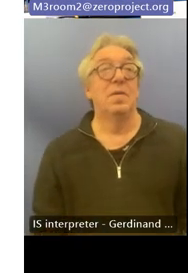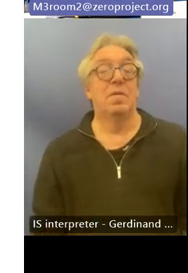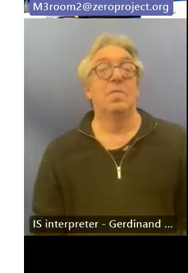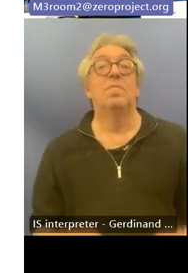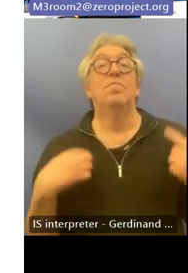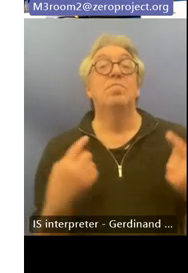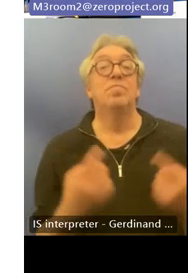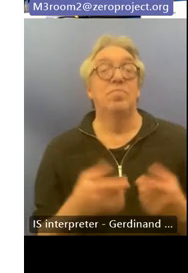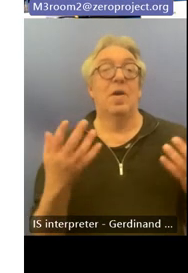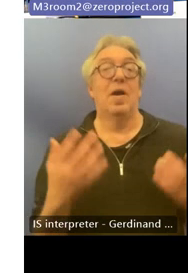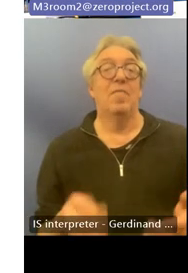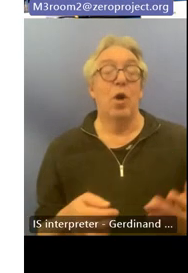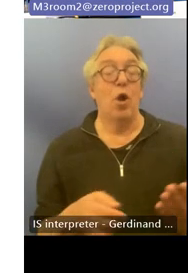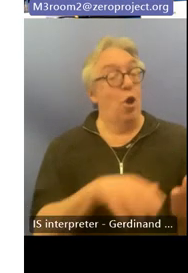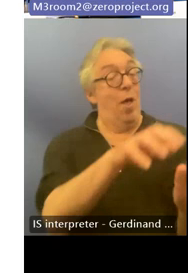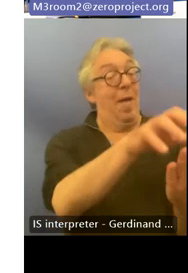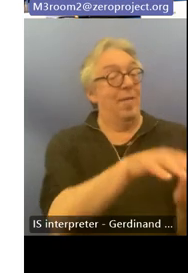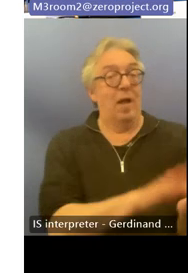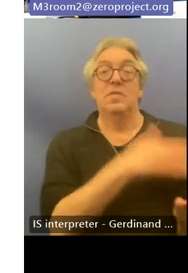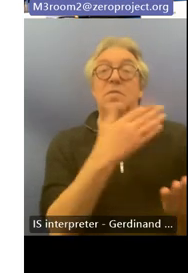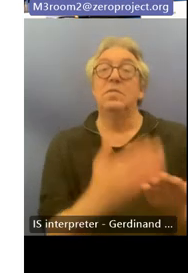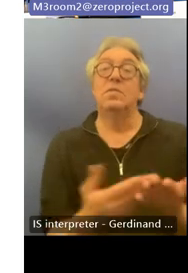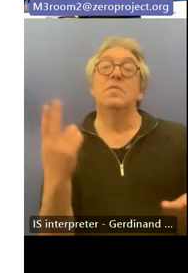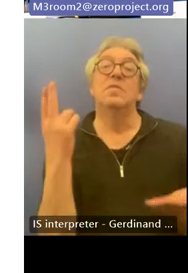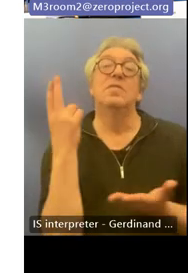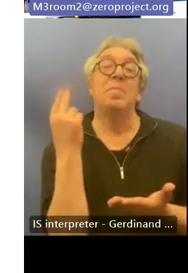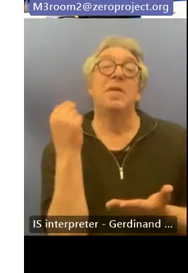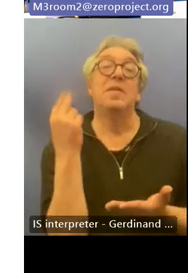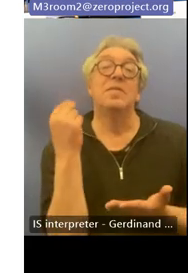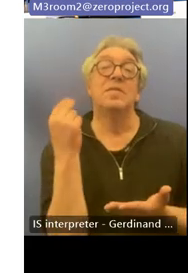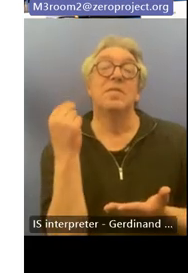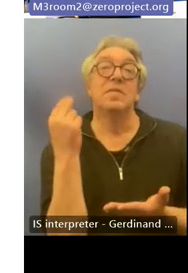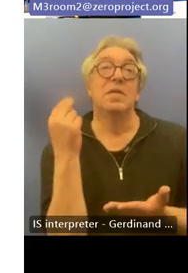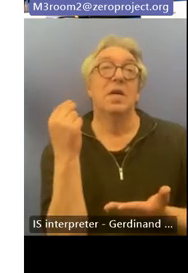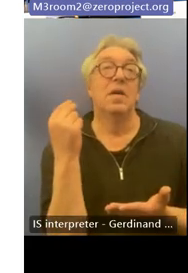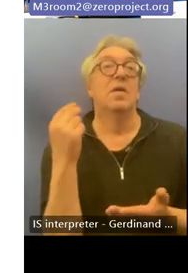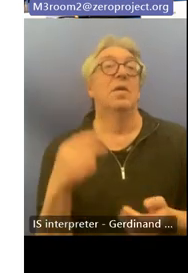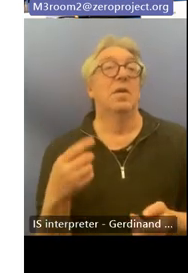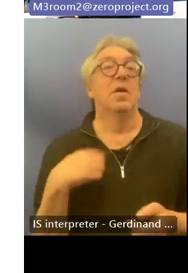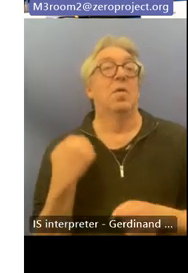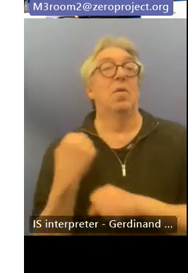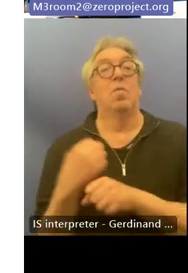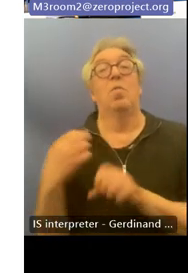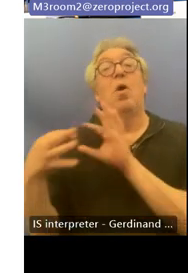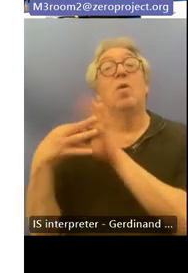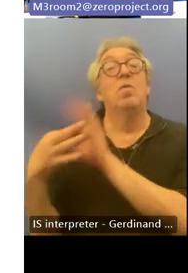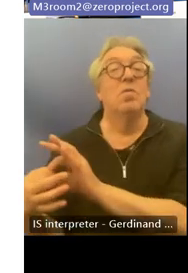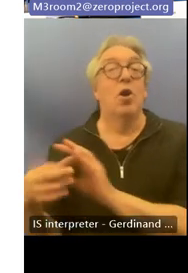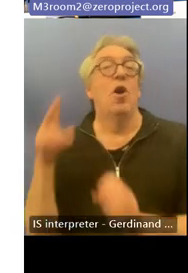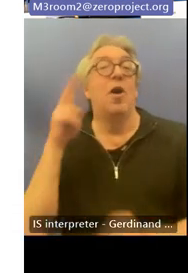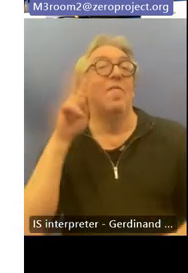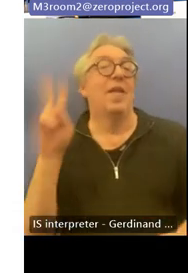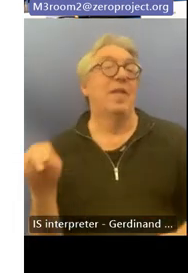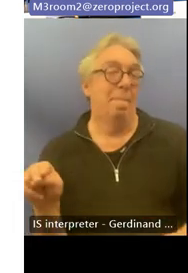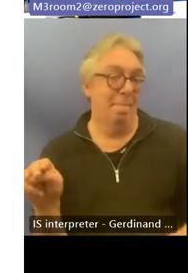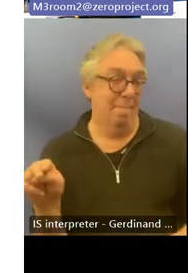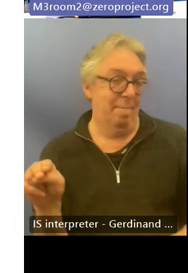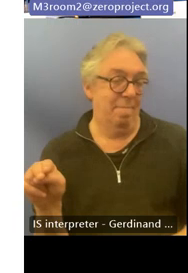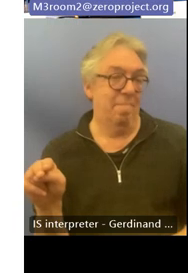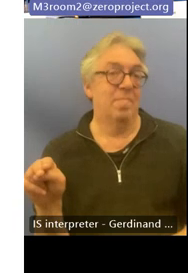language text-to-speech by collaborating with Sao Mai team in Vietnam. We developed our